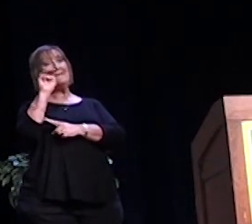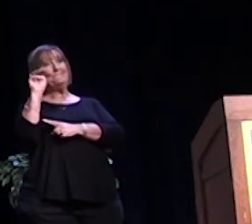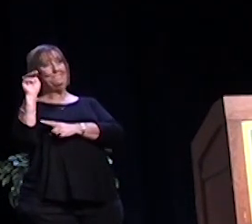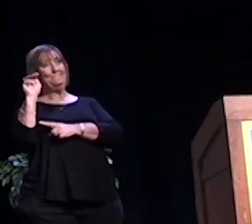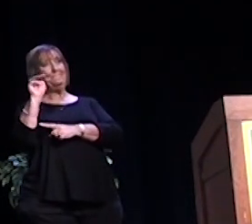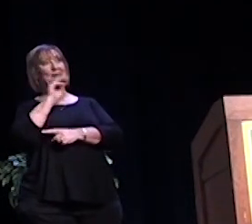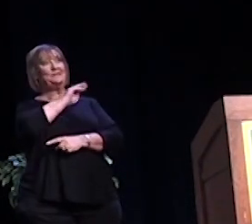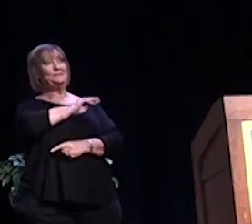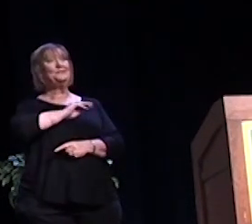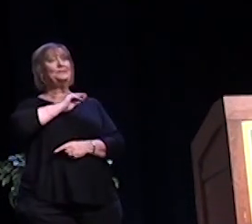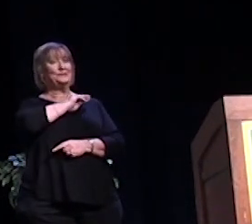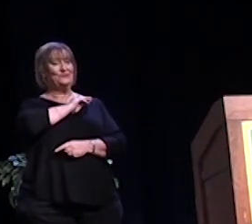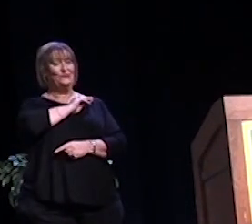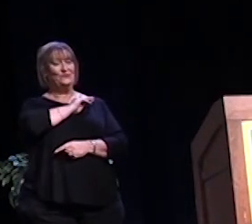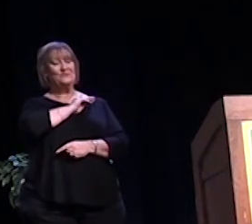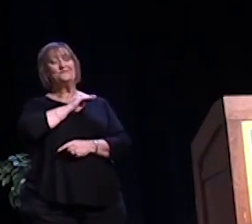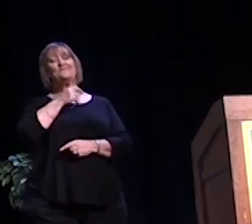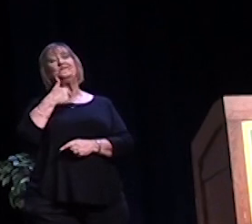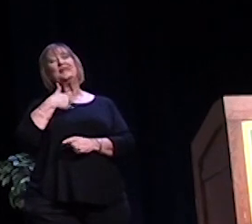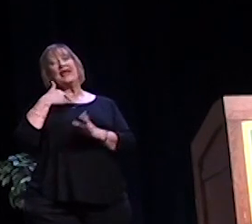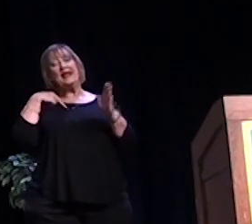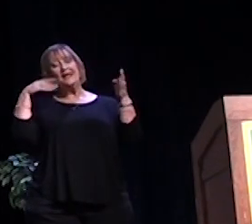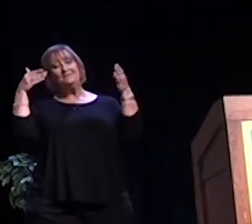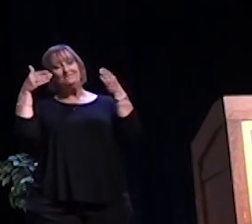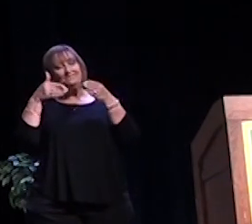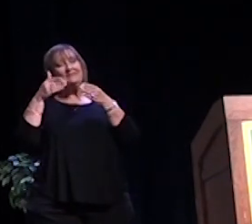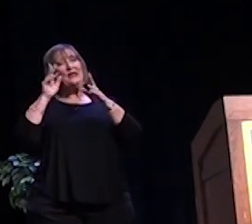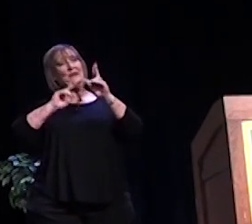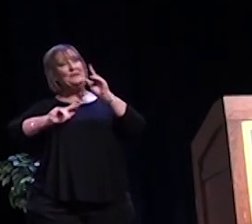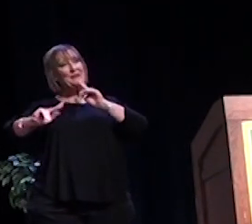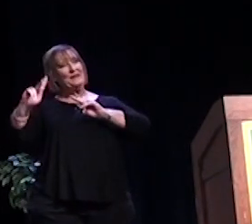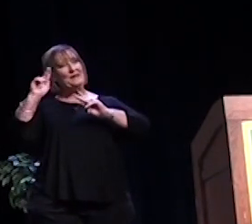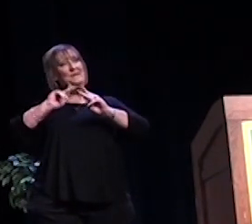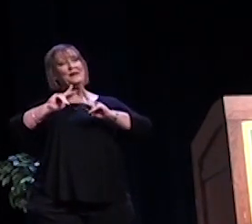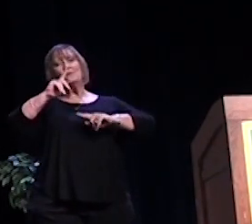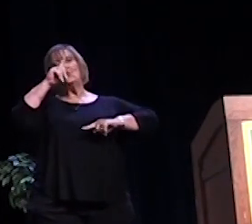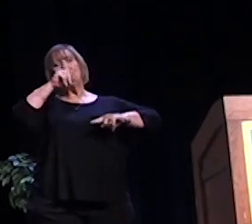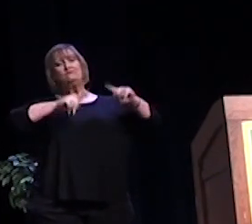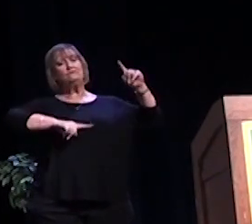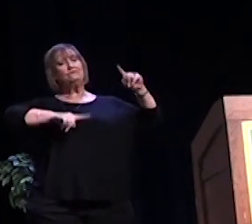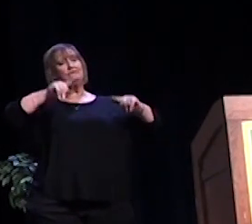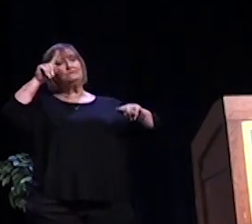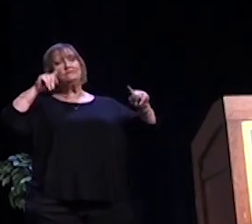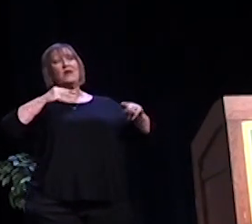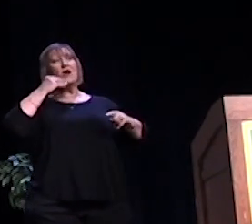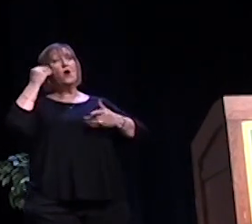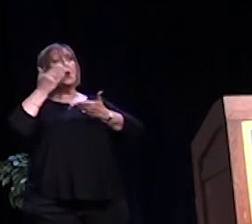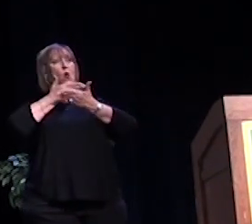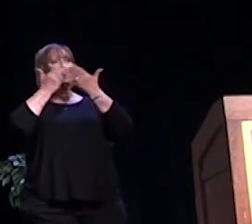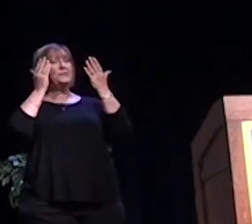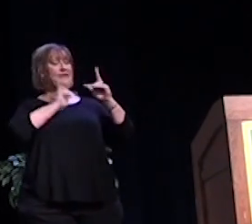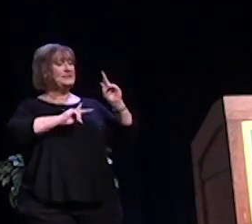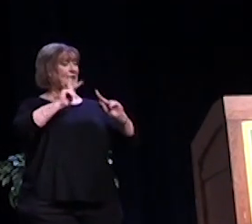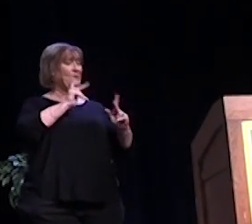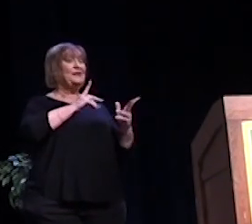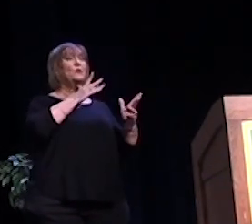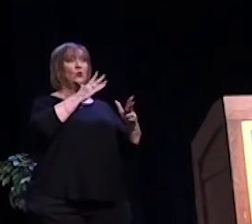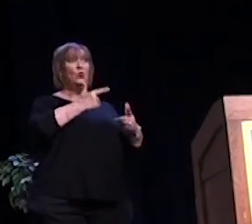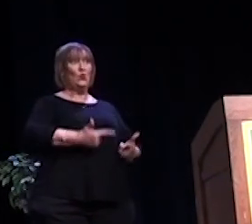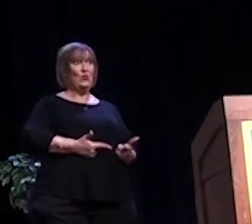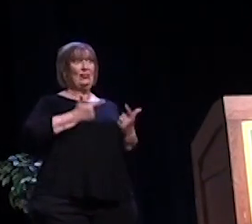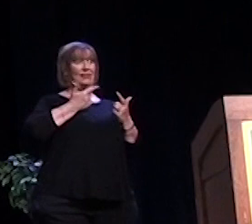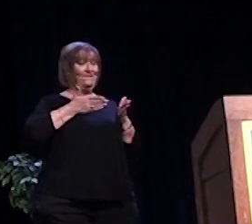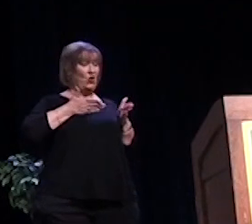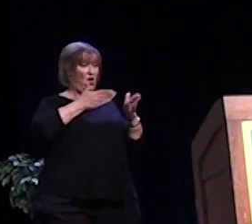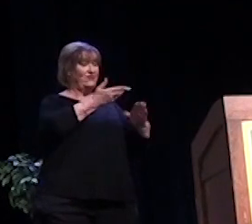to work with individuals across the spectrum of homelessness. Everything from the unsheltered who are living on the street or in